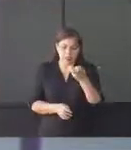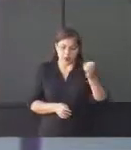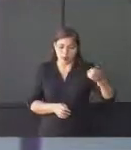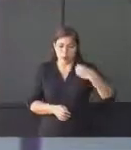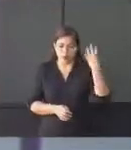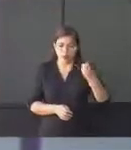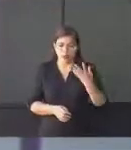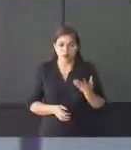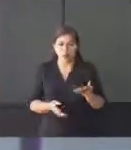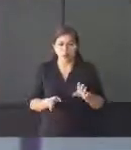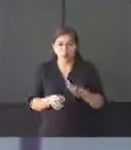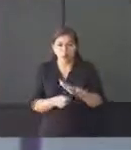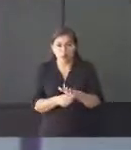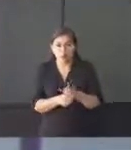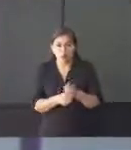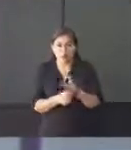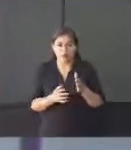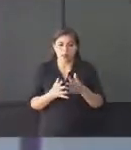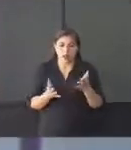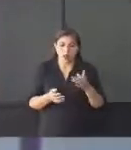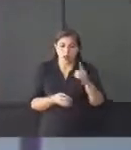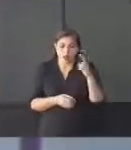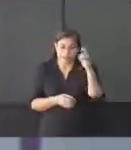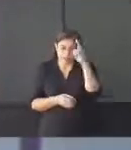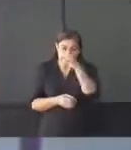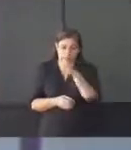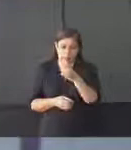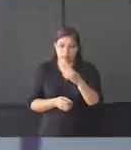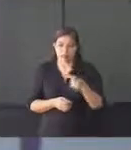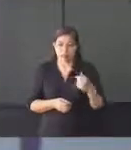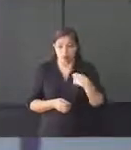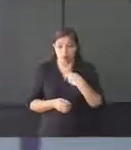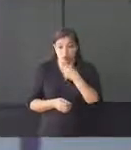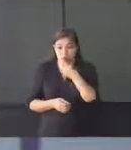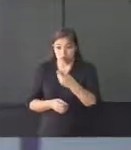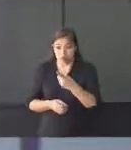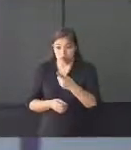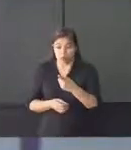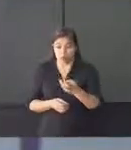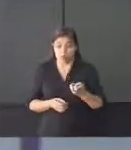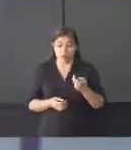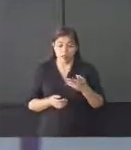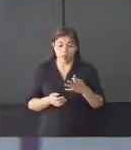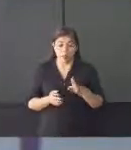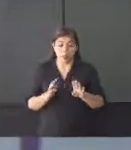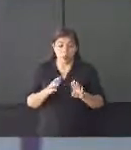this session was to analyze the big challenges. I'm going to read them.